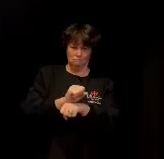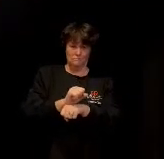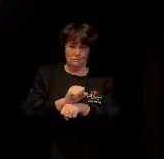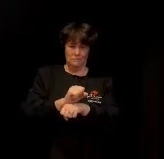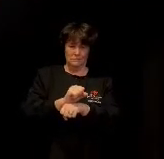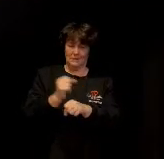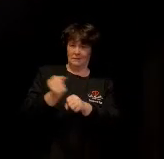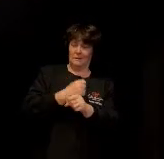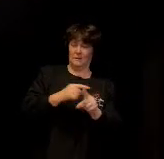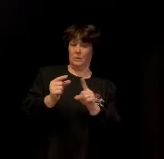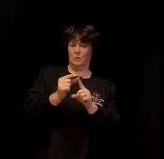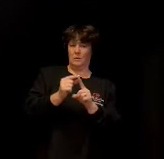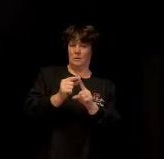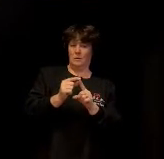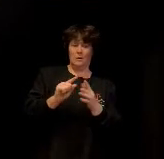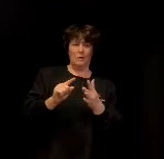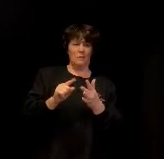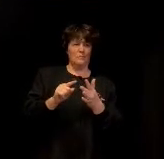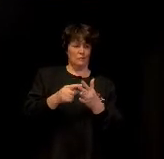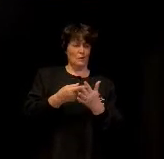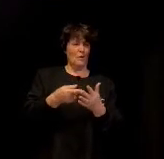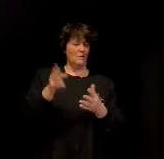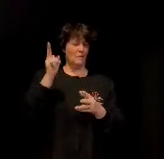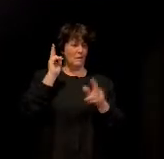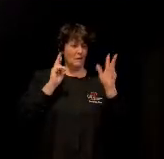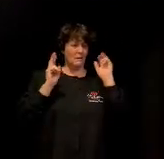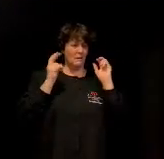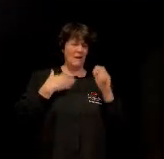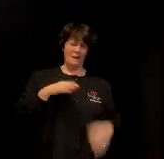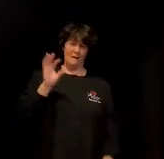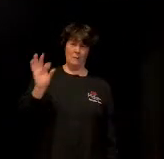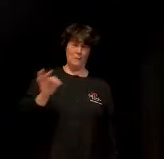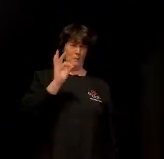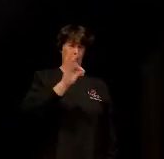you. What he's trying to tell me. I'm preaching this message to me just as I am to you.